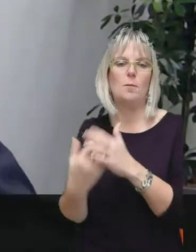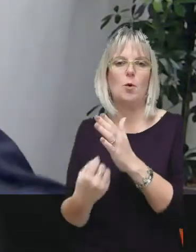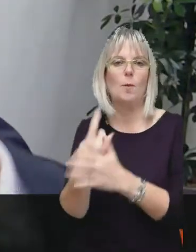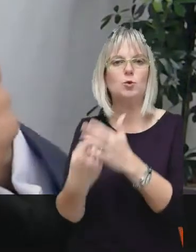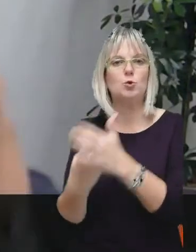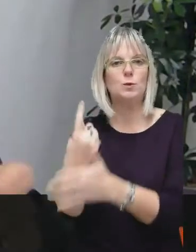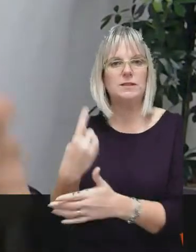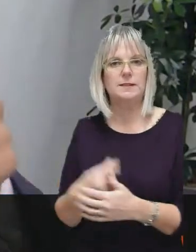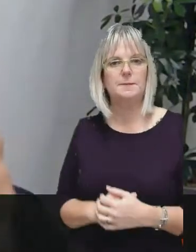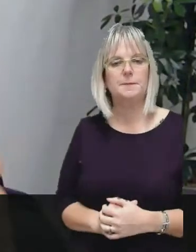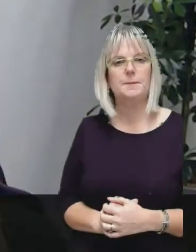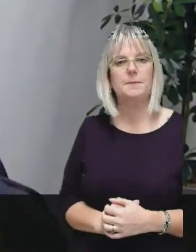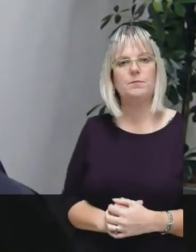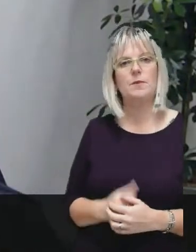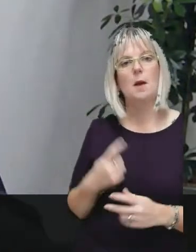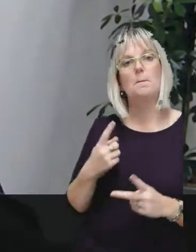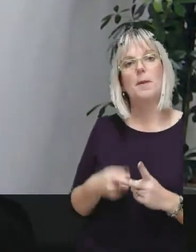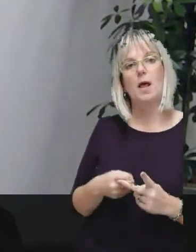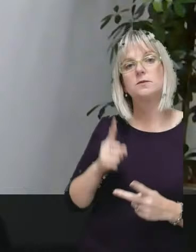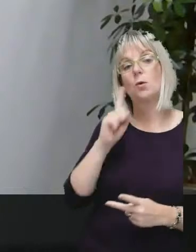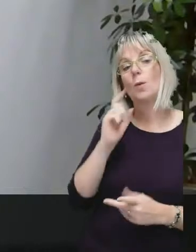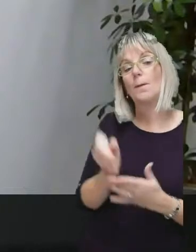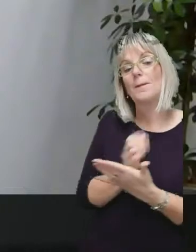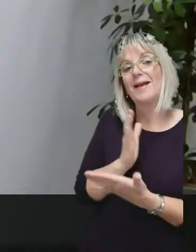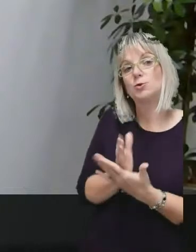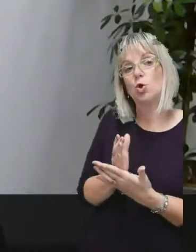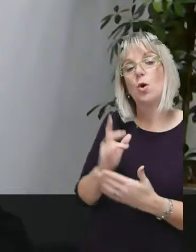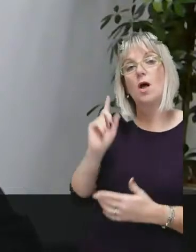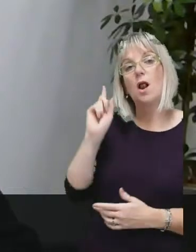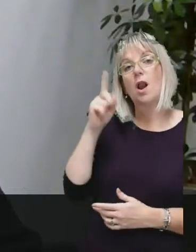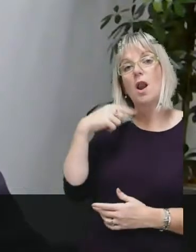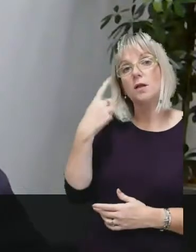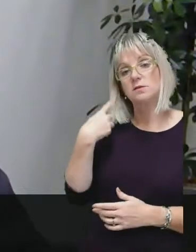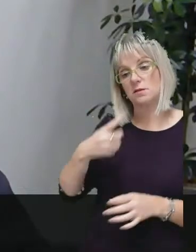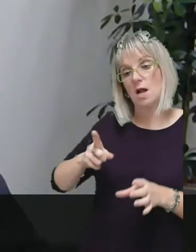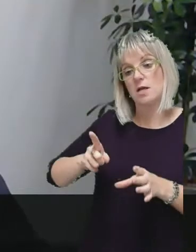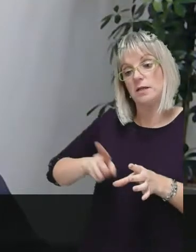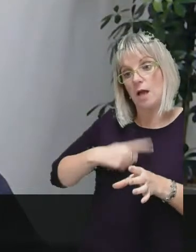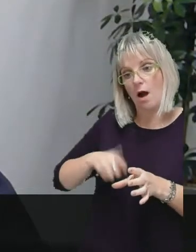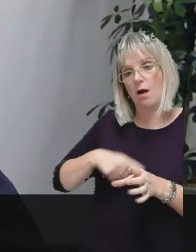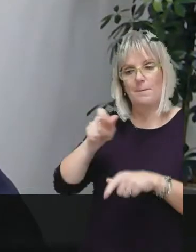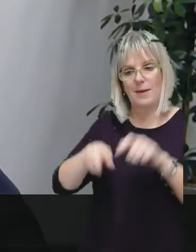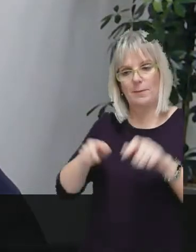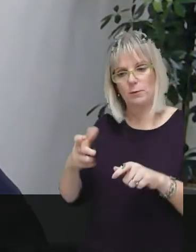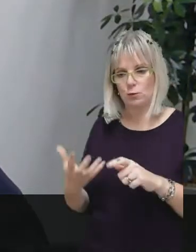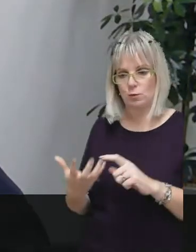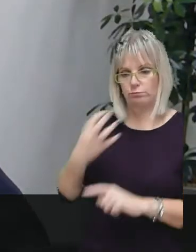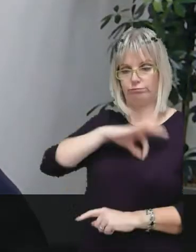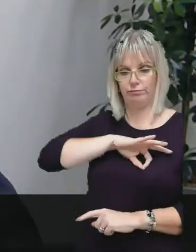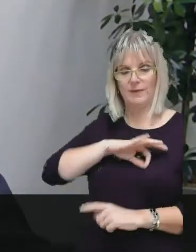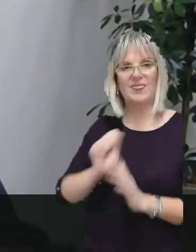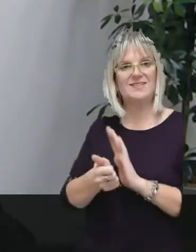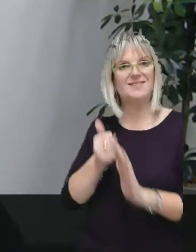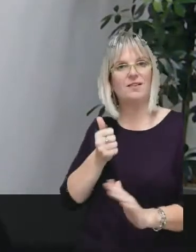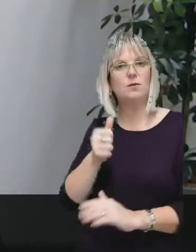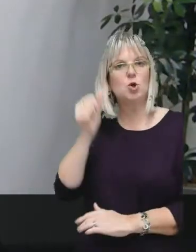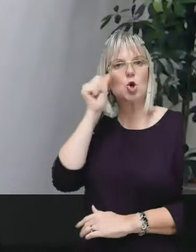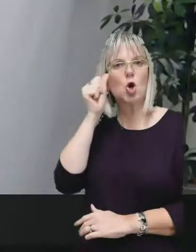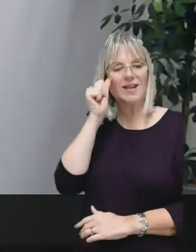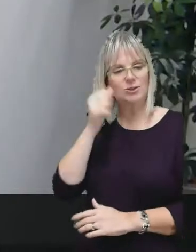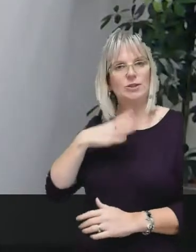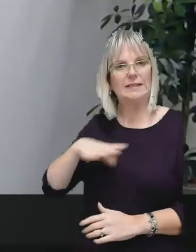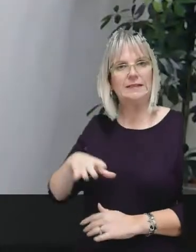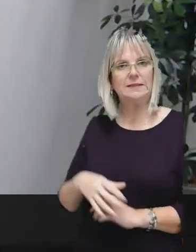that we have young Londoners getting the skills for the jobs being created. There are three areas, Alejandro, that are potentially quite exciting. One